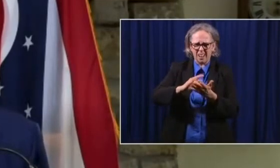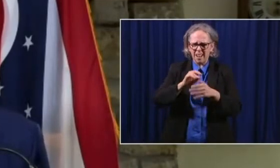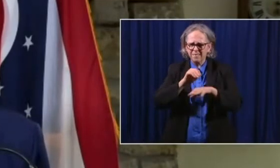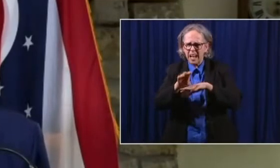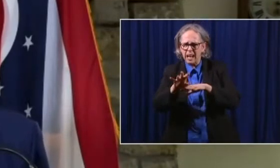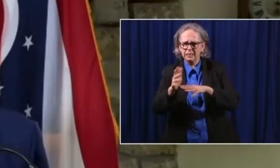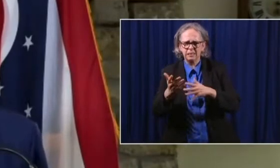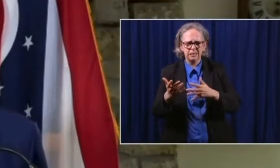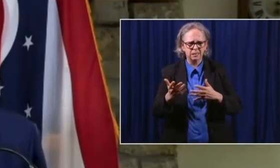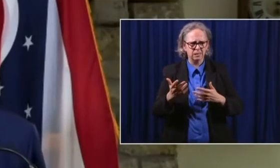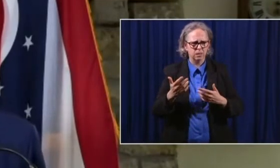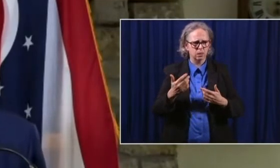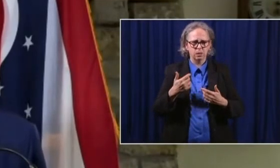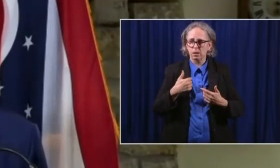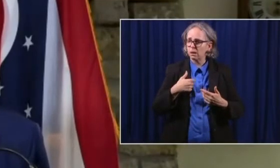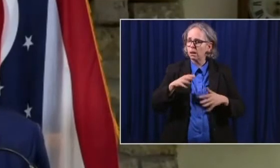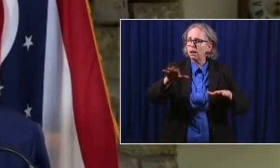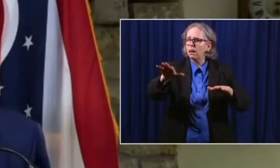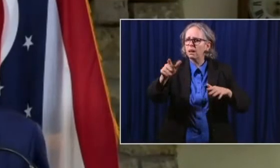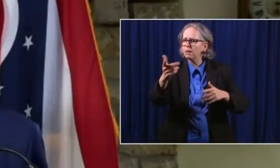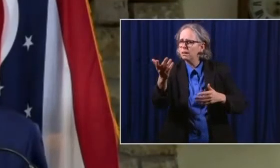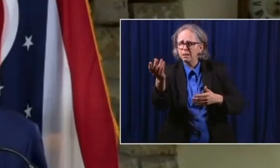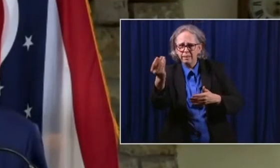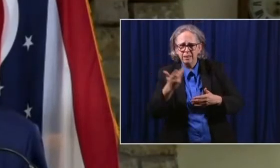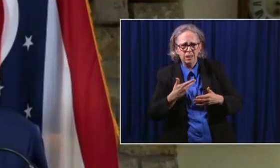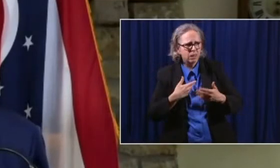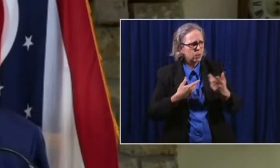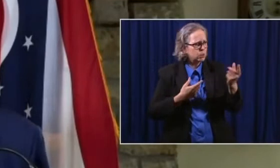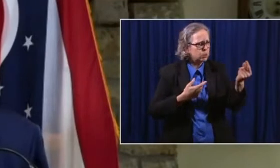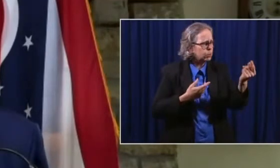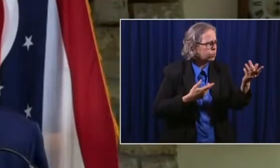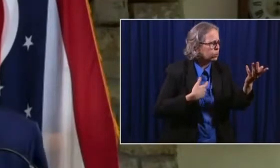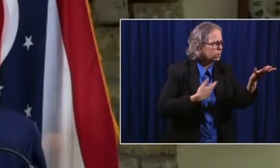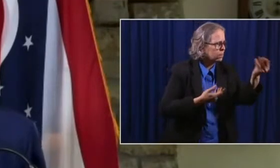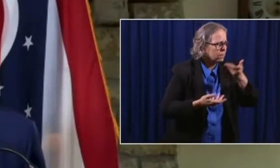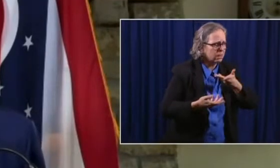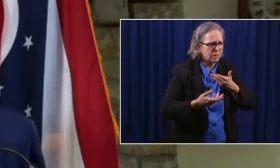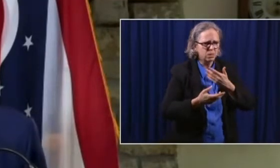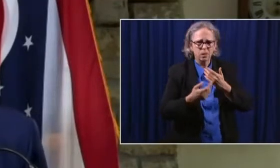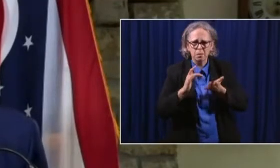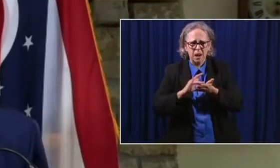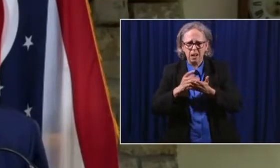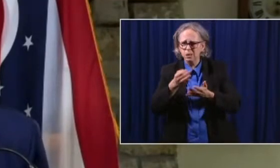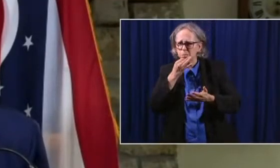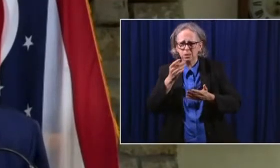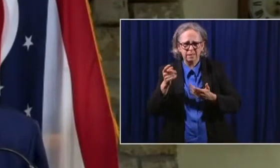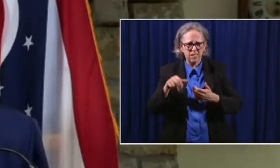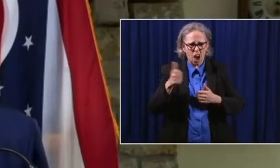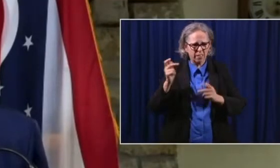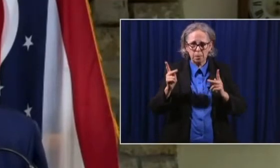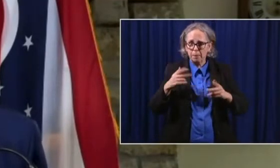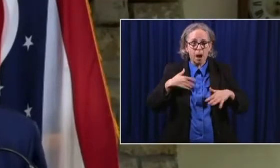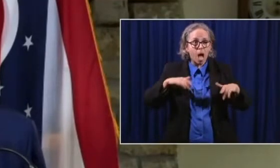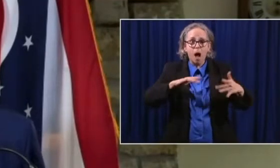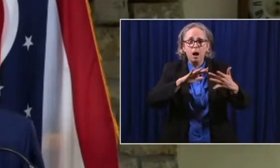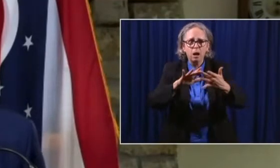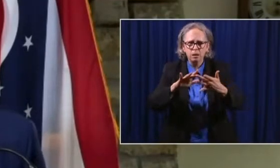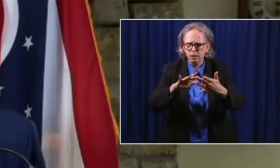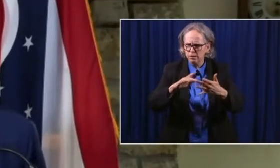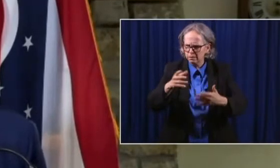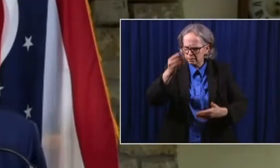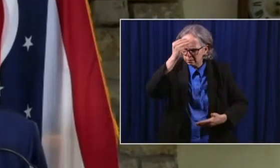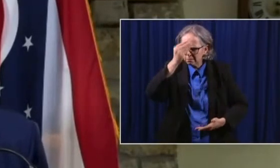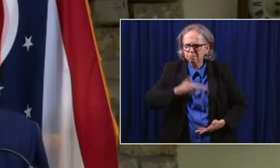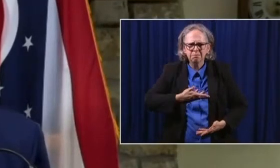best medical advice we can get. If there's medical advice out there that we should be listening to, we are happy to listen to it.